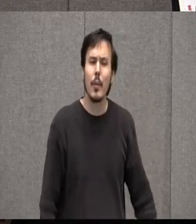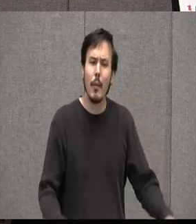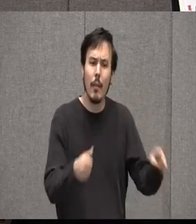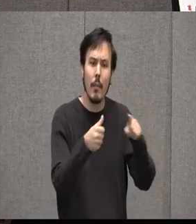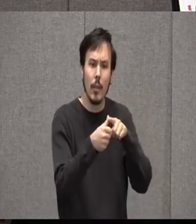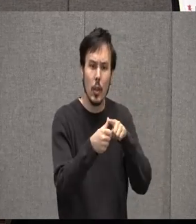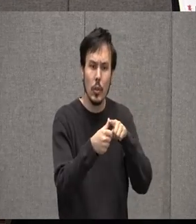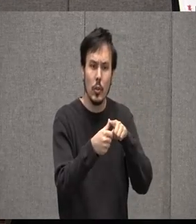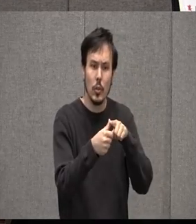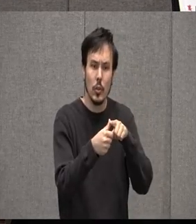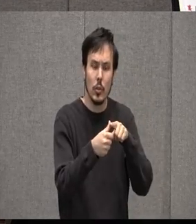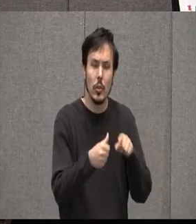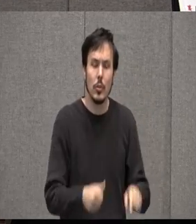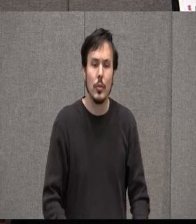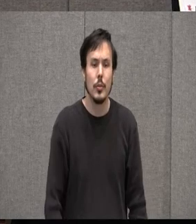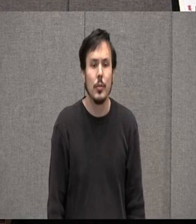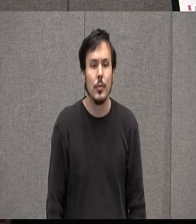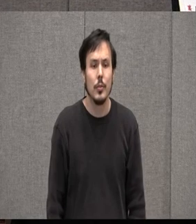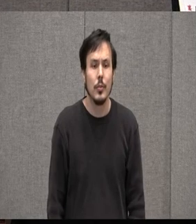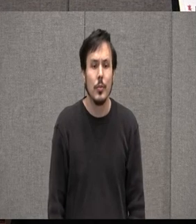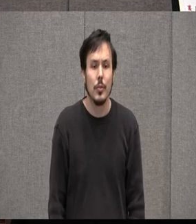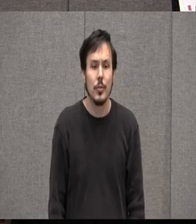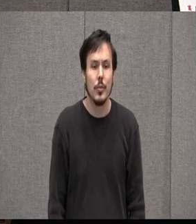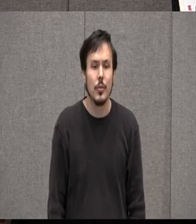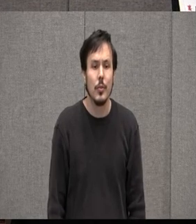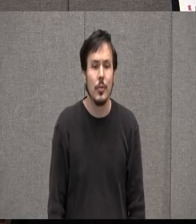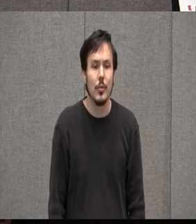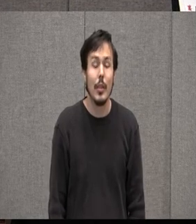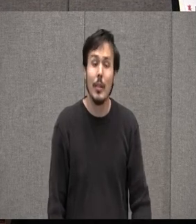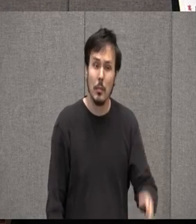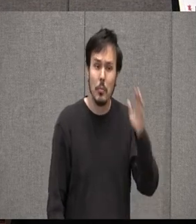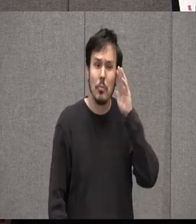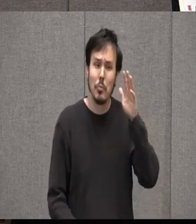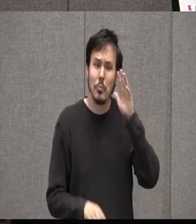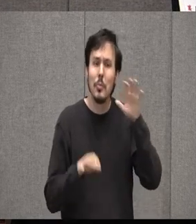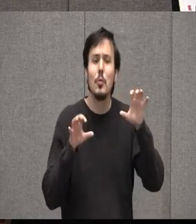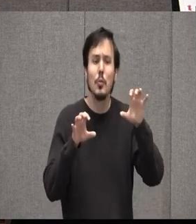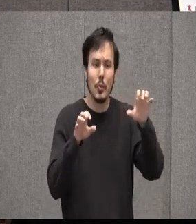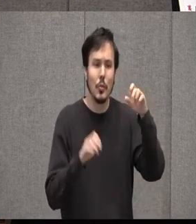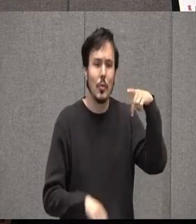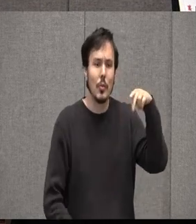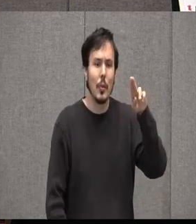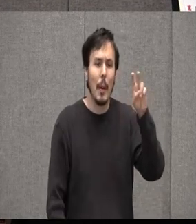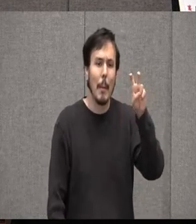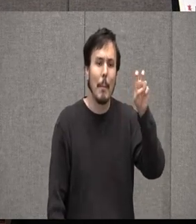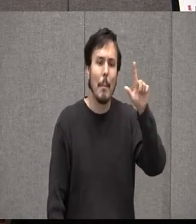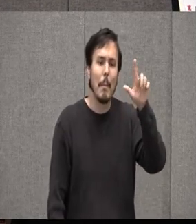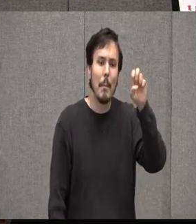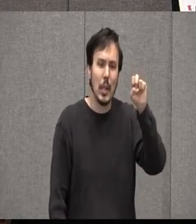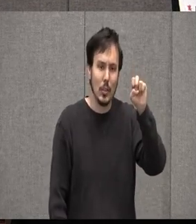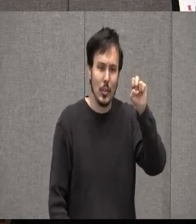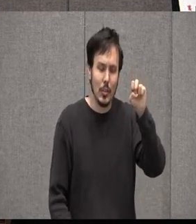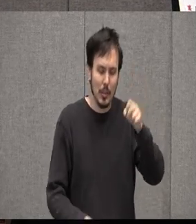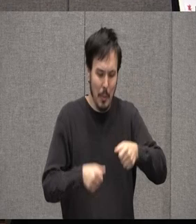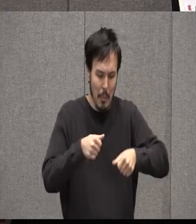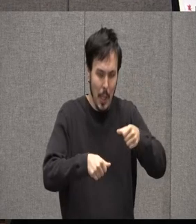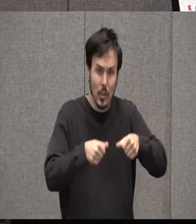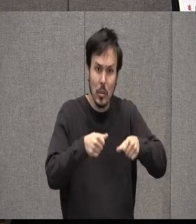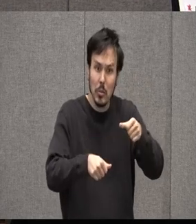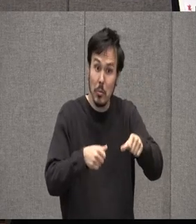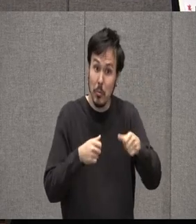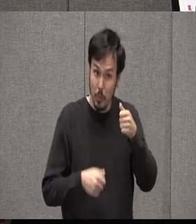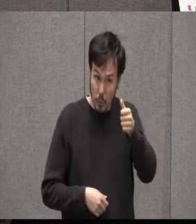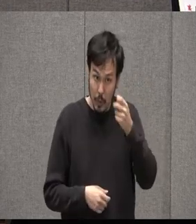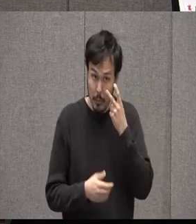today is actually going to be a puzzle. It's a puzzle that you may not necessarily be familiar